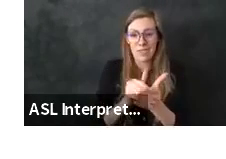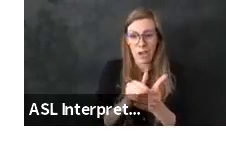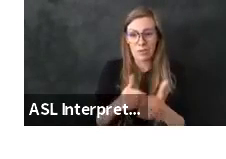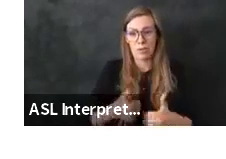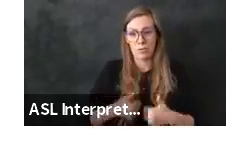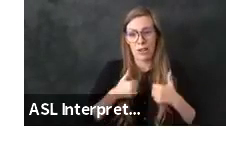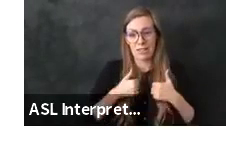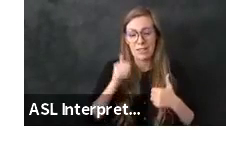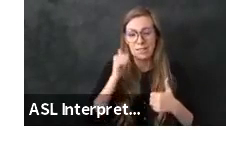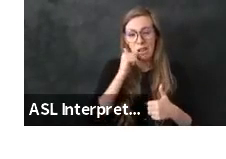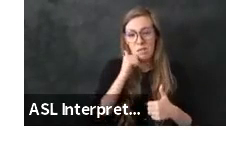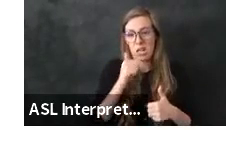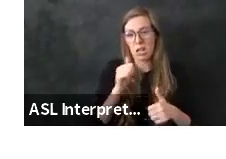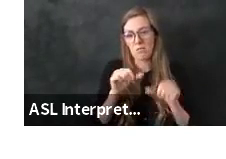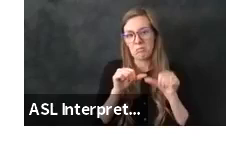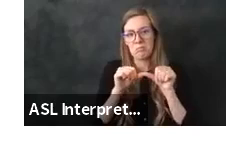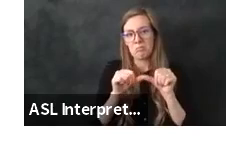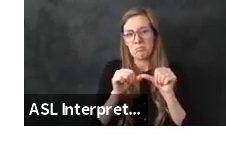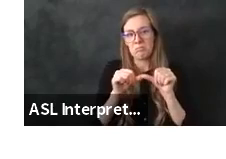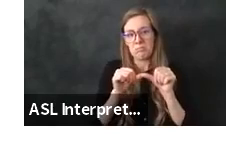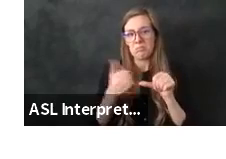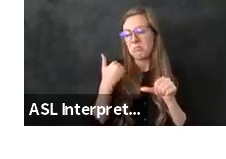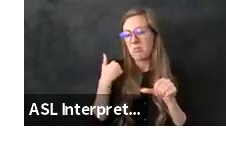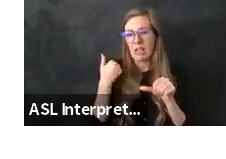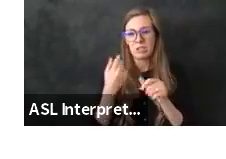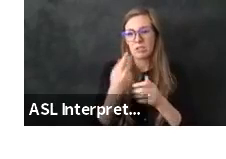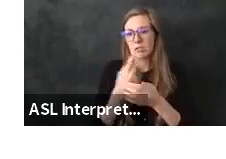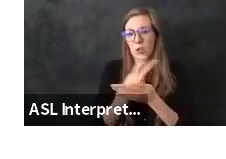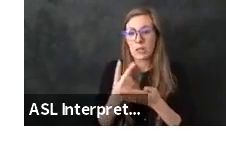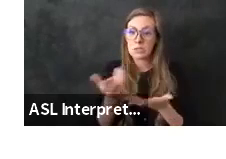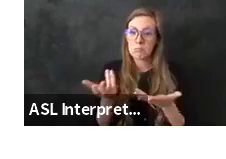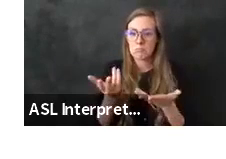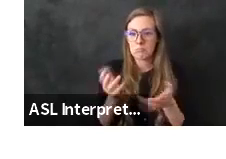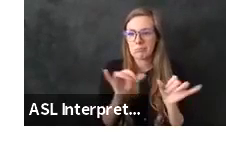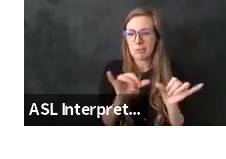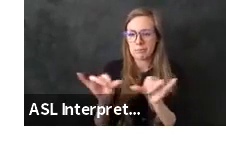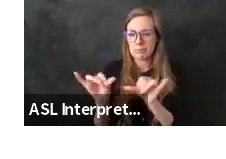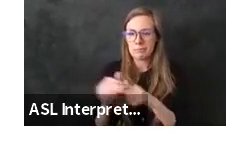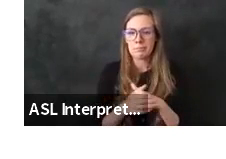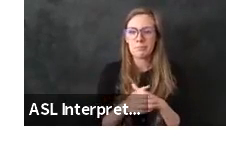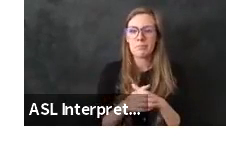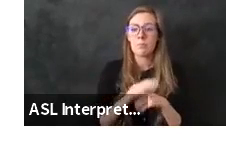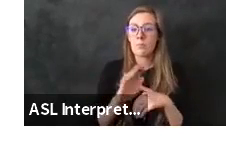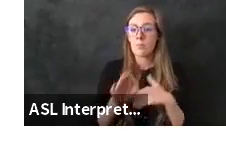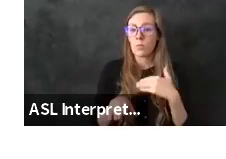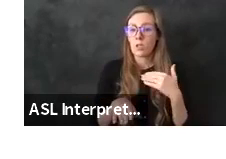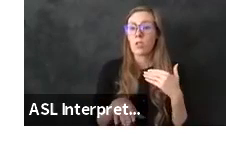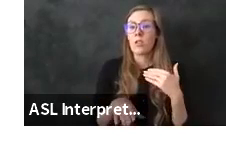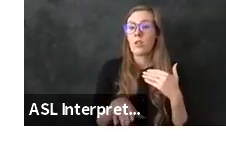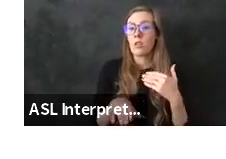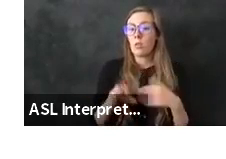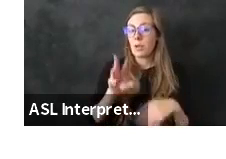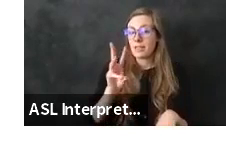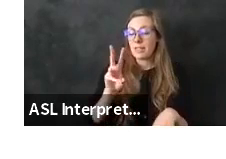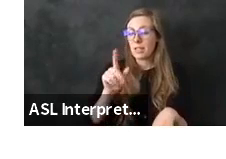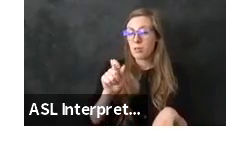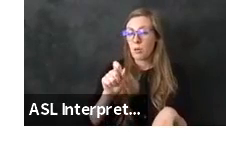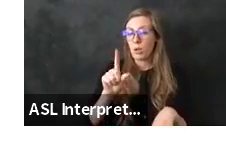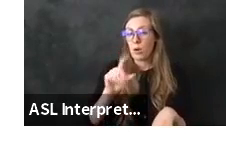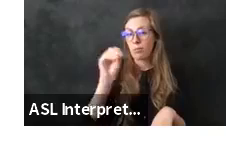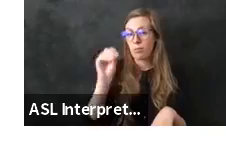the last couple weeks. Looking at our overall test positivity, we are at